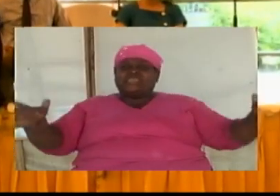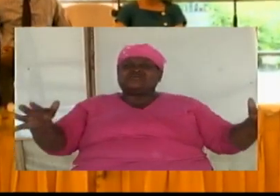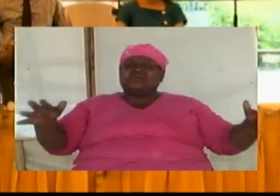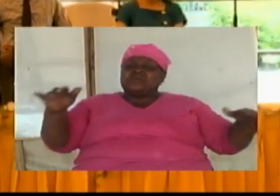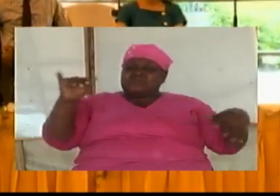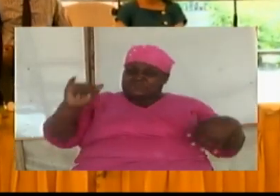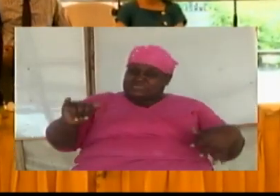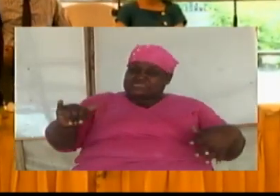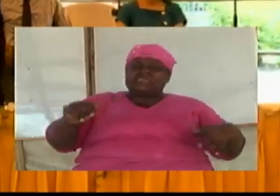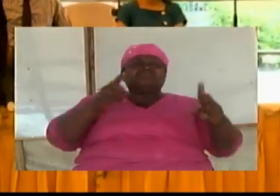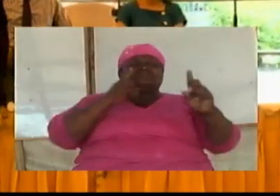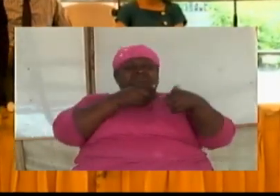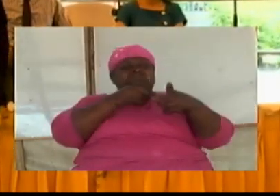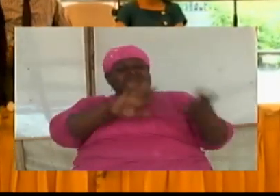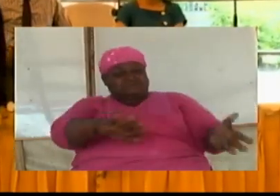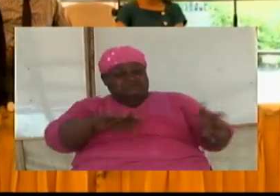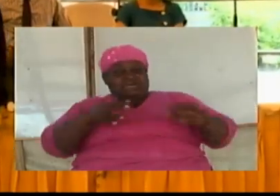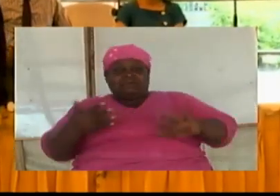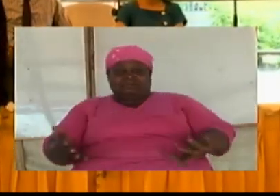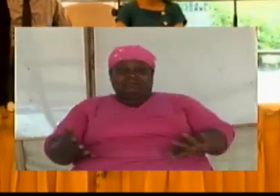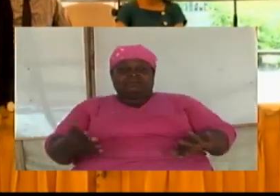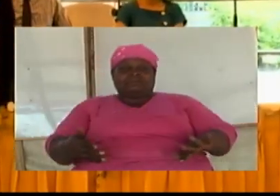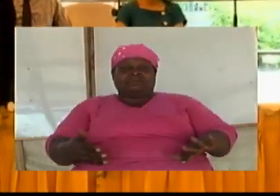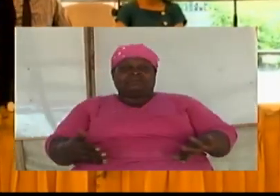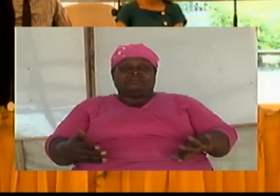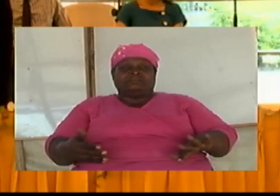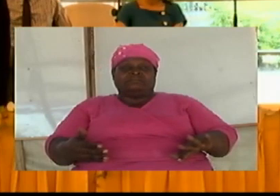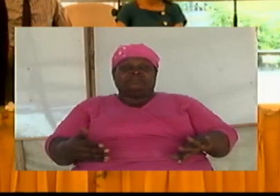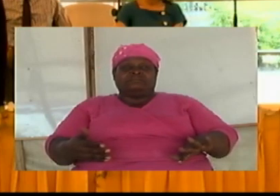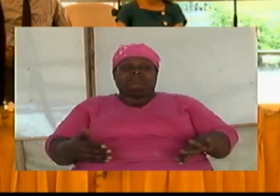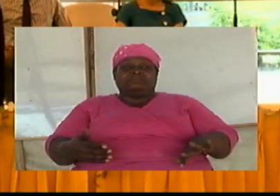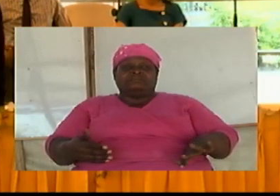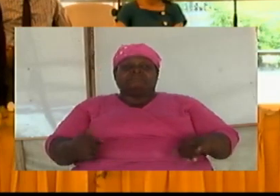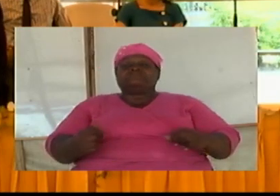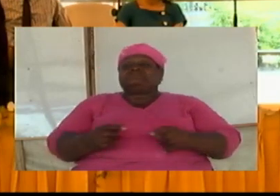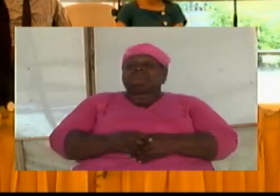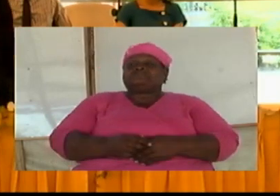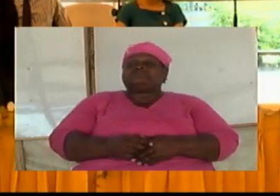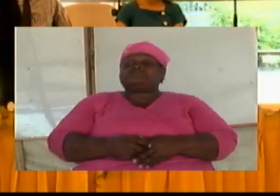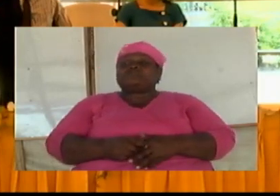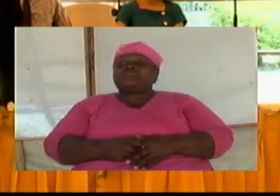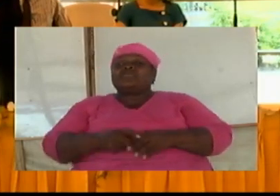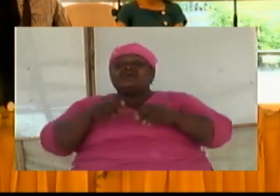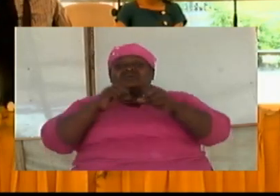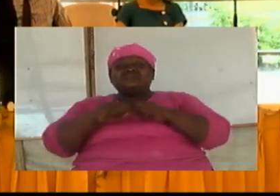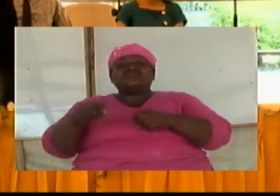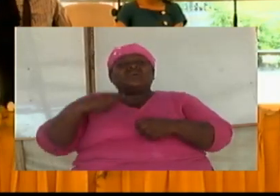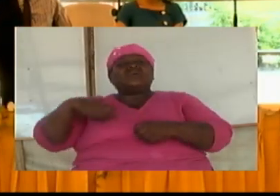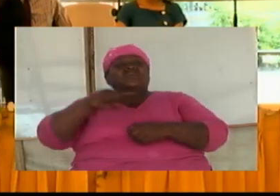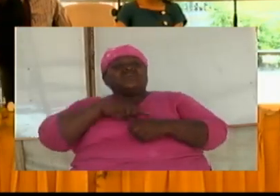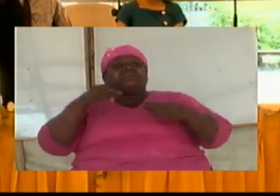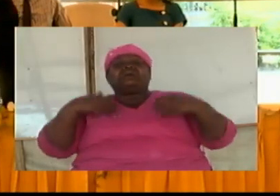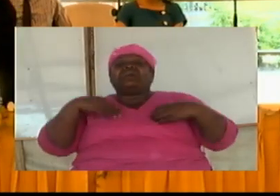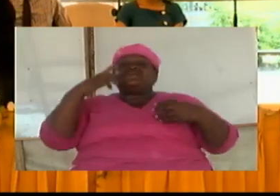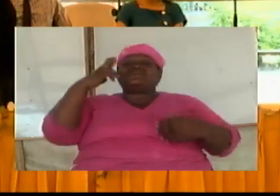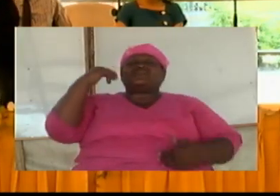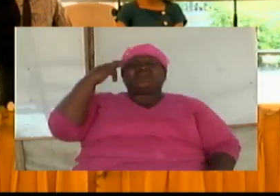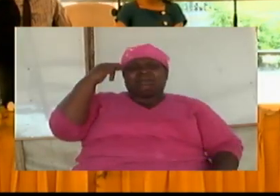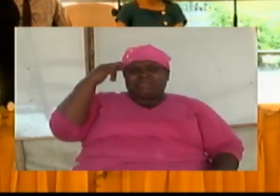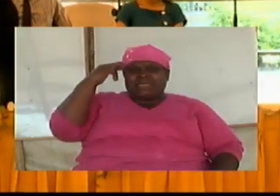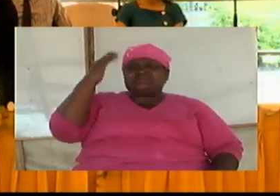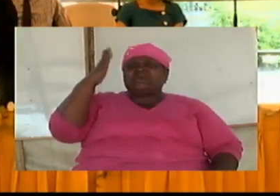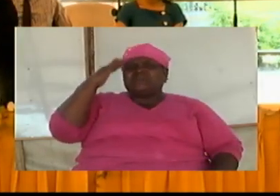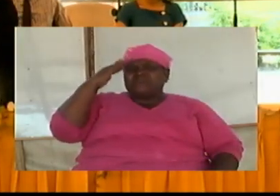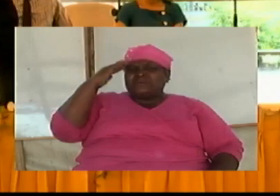are appointed to die. Hallelujah. Praise the Lord Jesus. And so we've got to recognize that there is